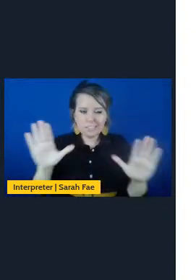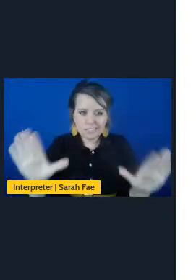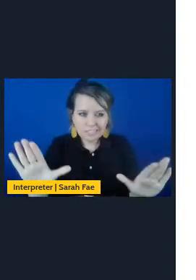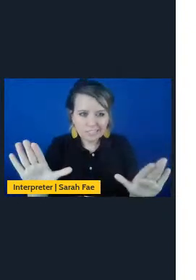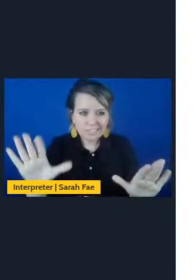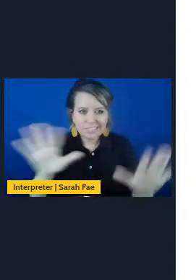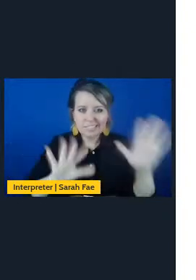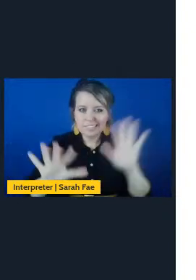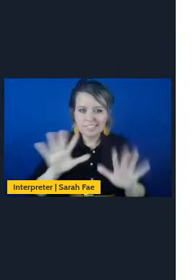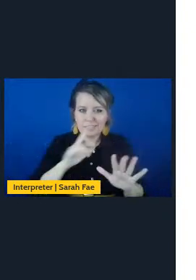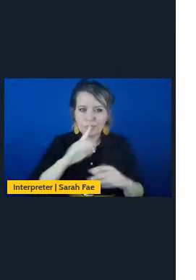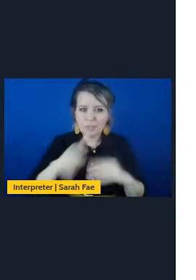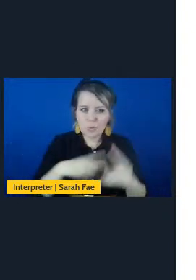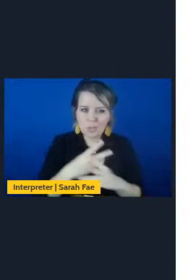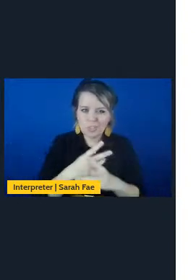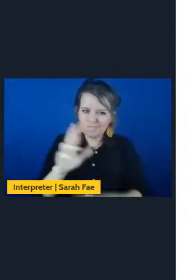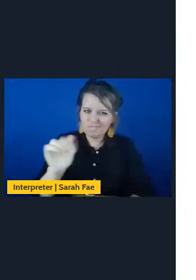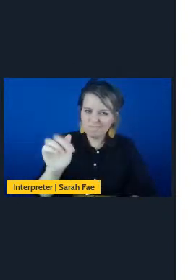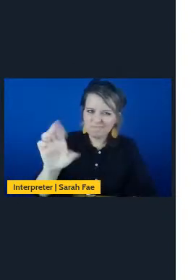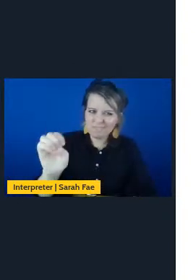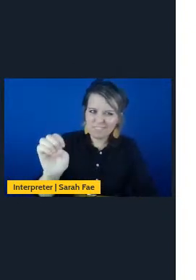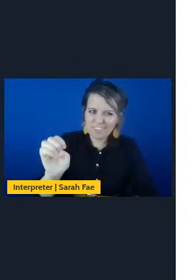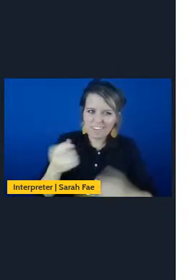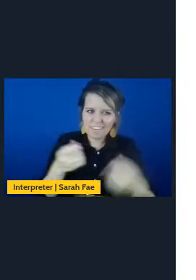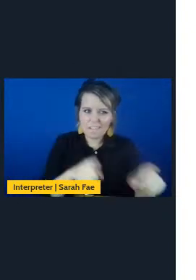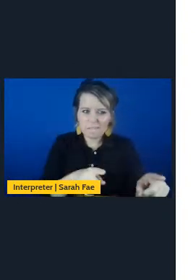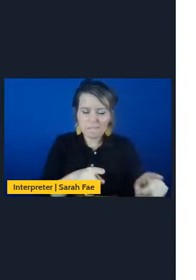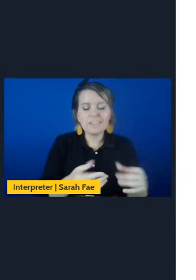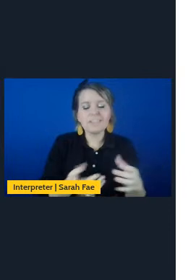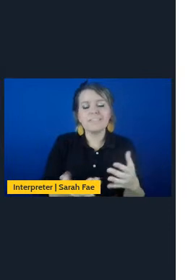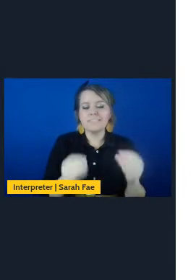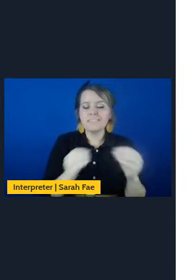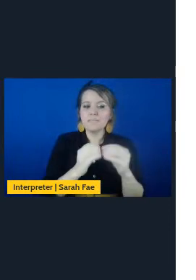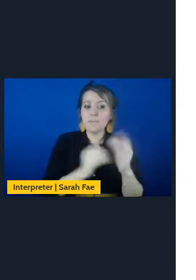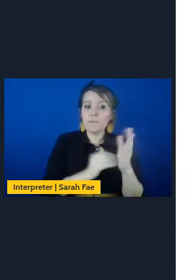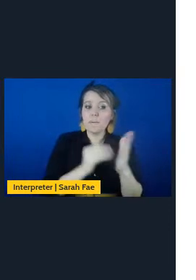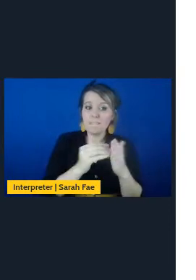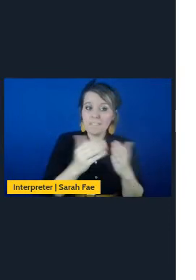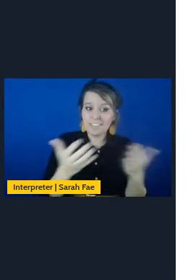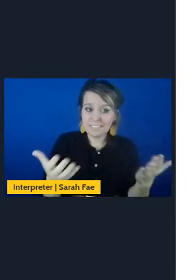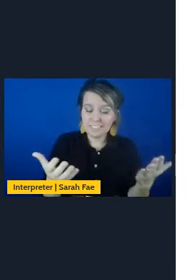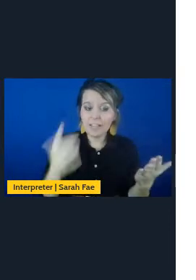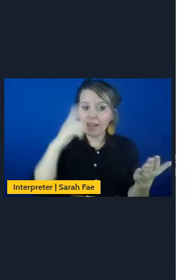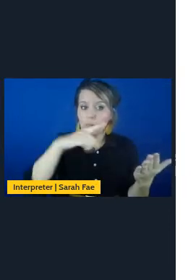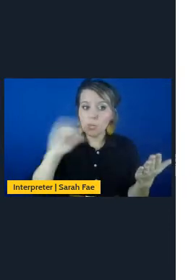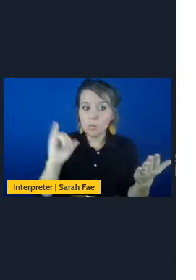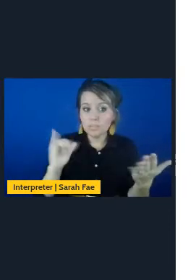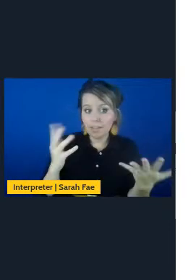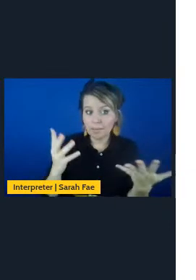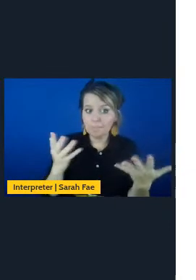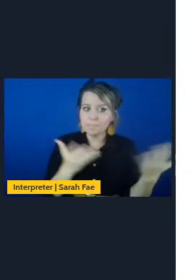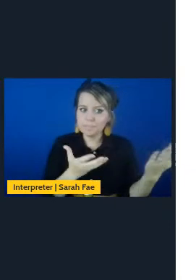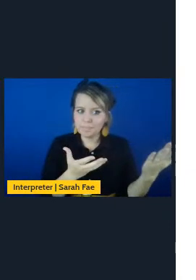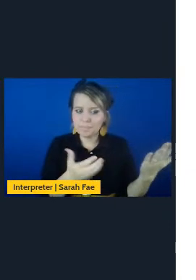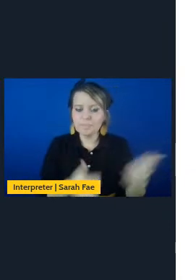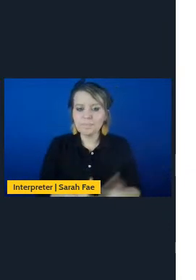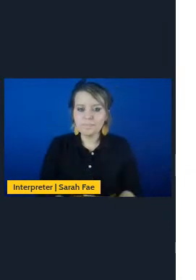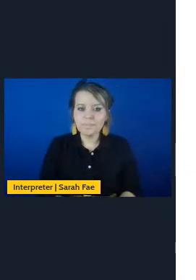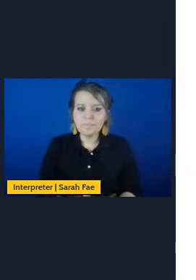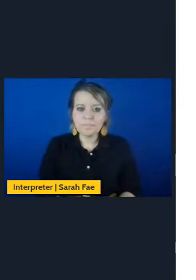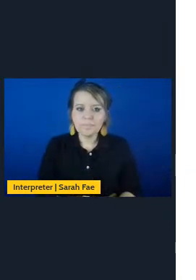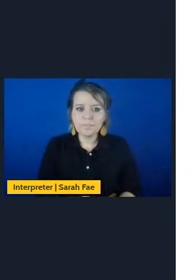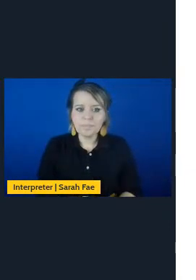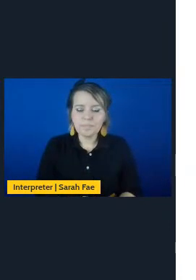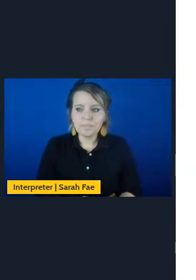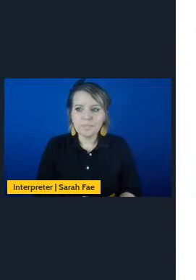seen that's rarely the case. And more often than not, it looks something like this. We suddenly need